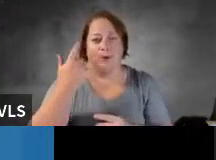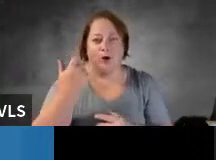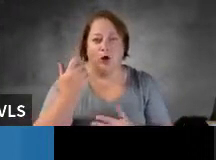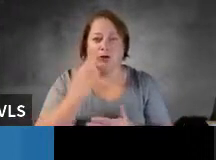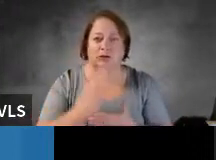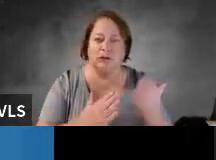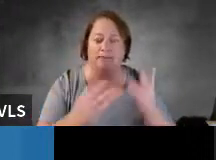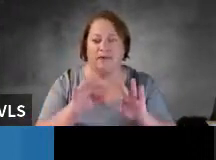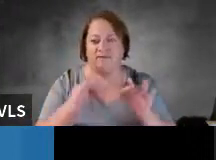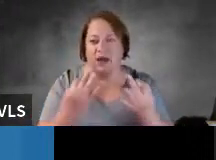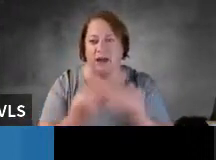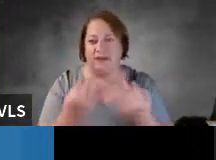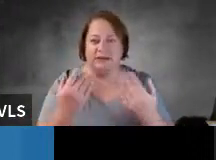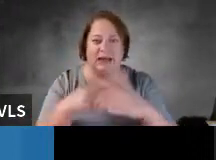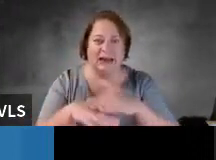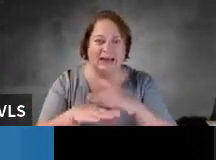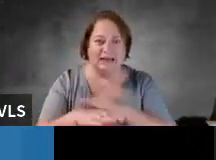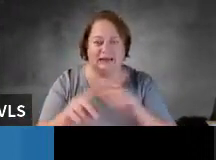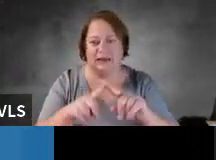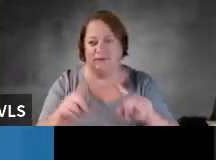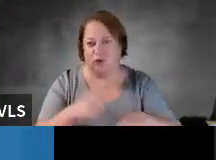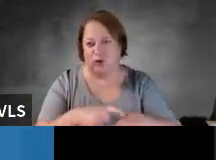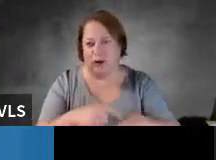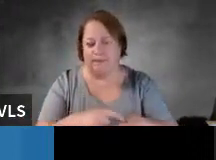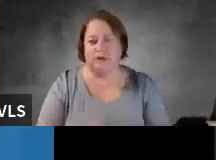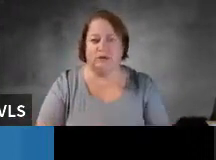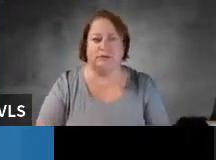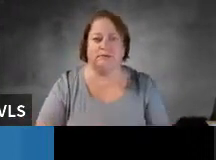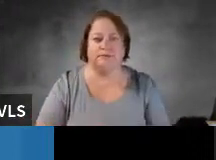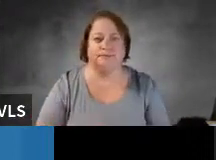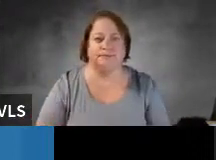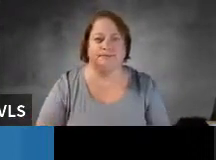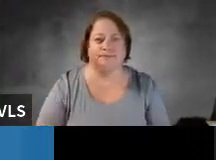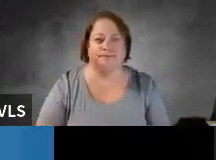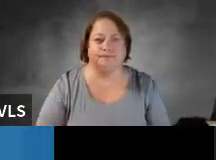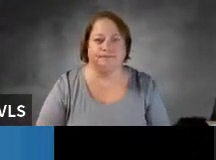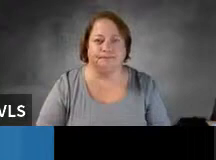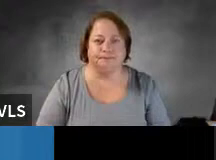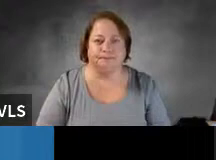better access at certain times of the day as opposed to others.